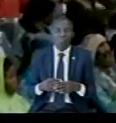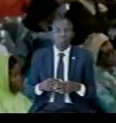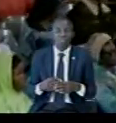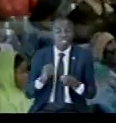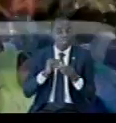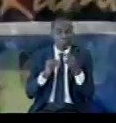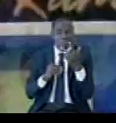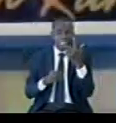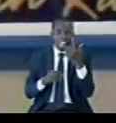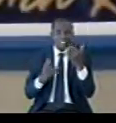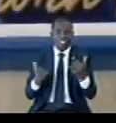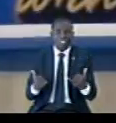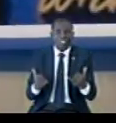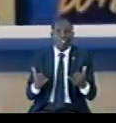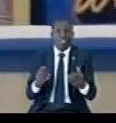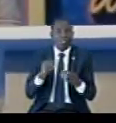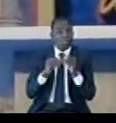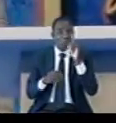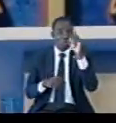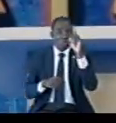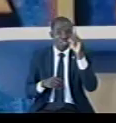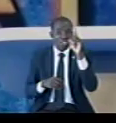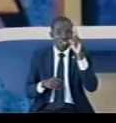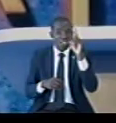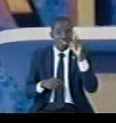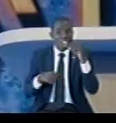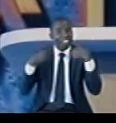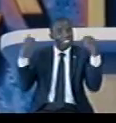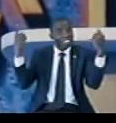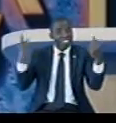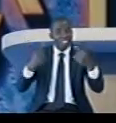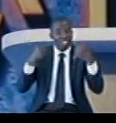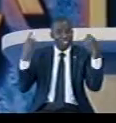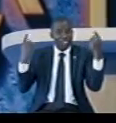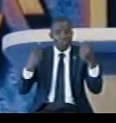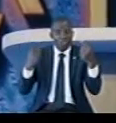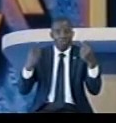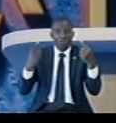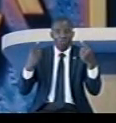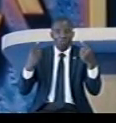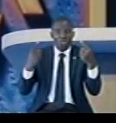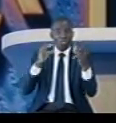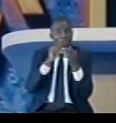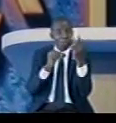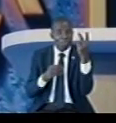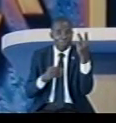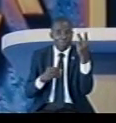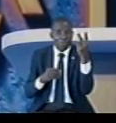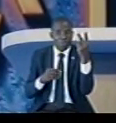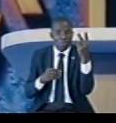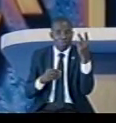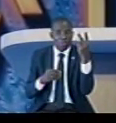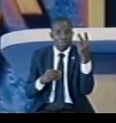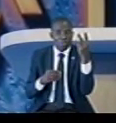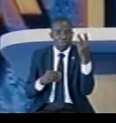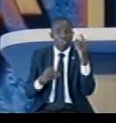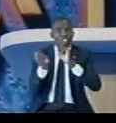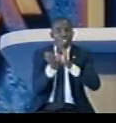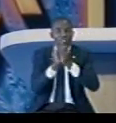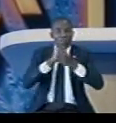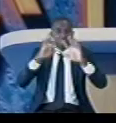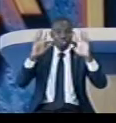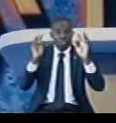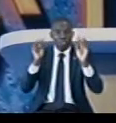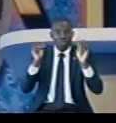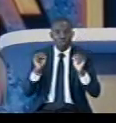Number three now. Number one, transgressions. Number two, transformation.